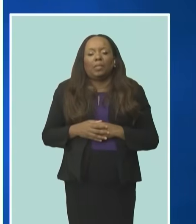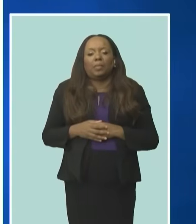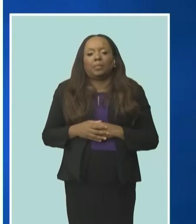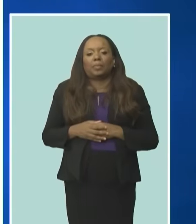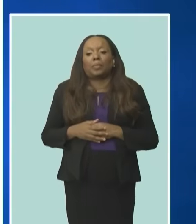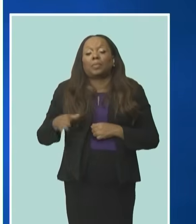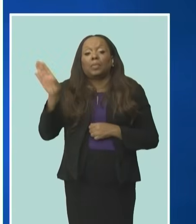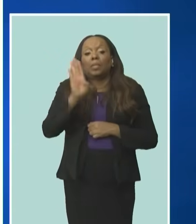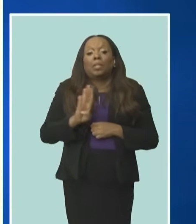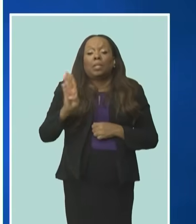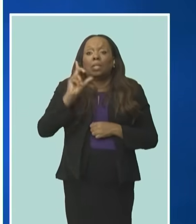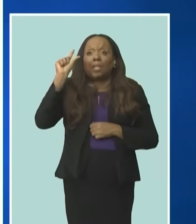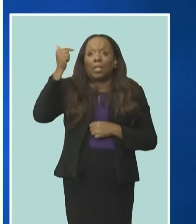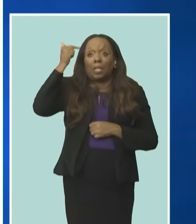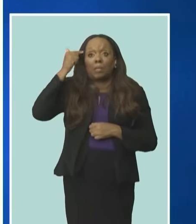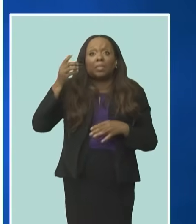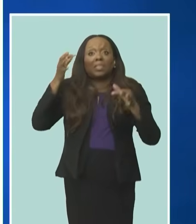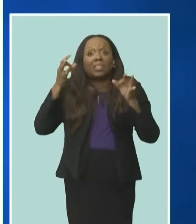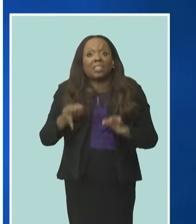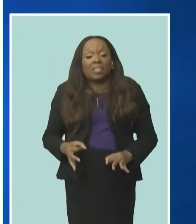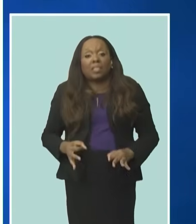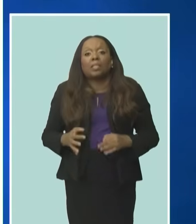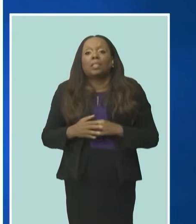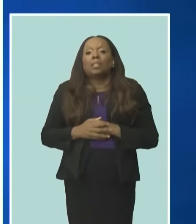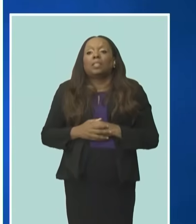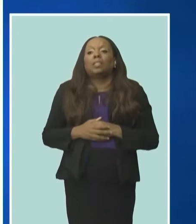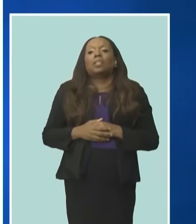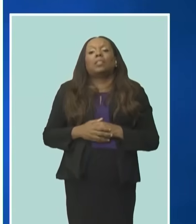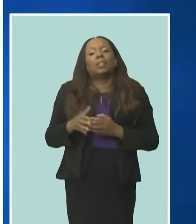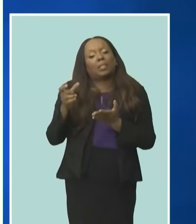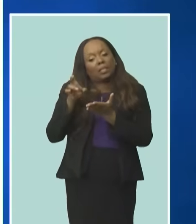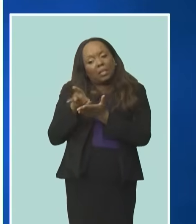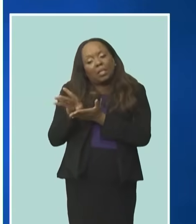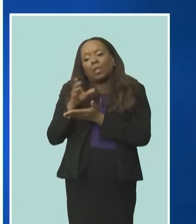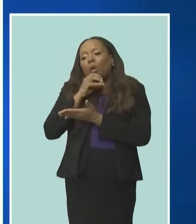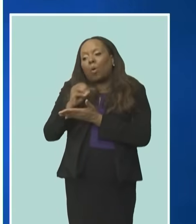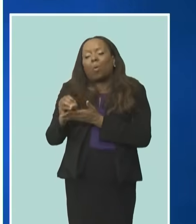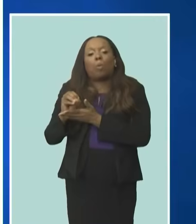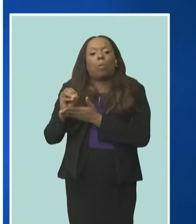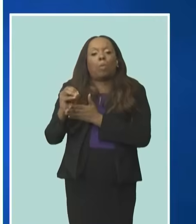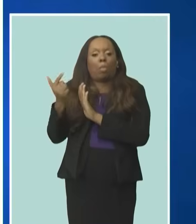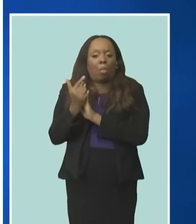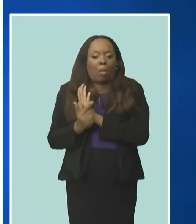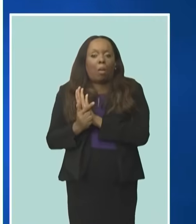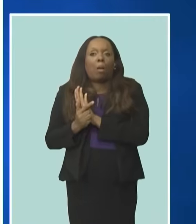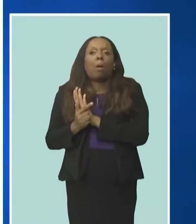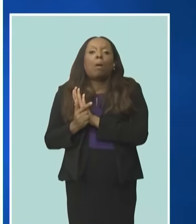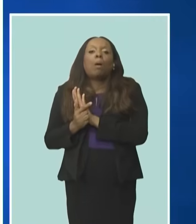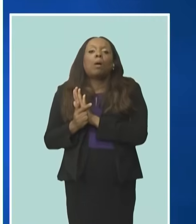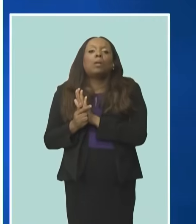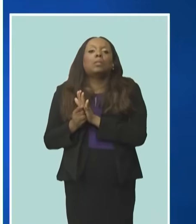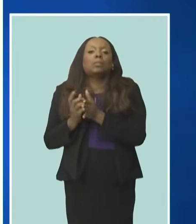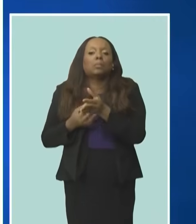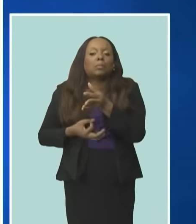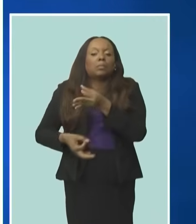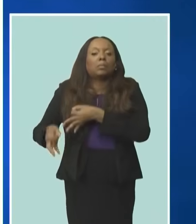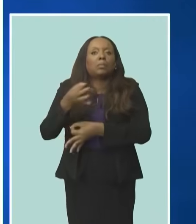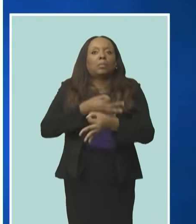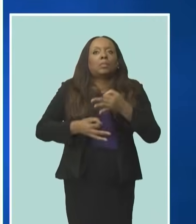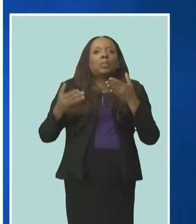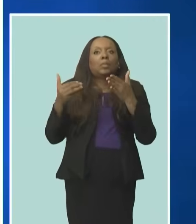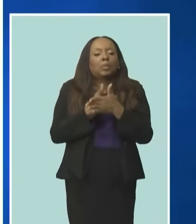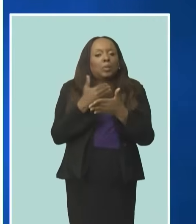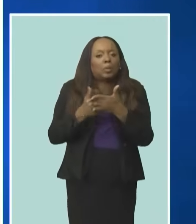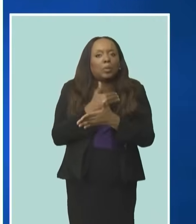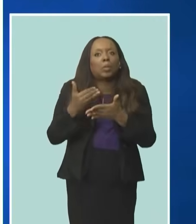of Barbados has taken a decision to repeal the old act and replace it with a more modern, fit-for-purpose